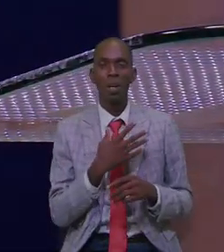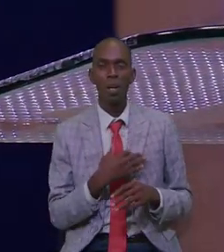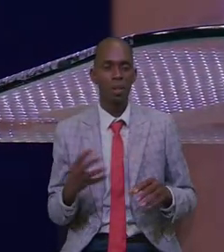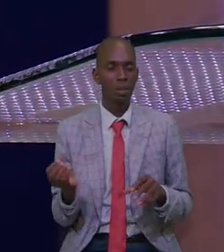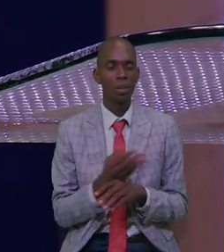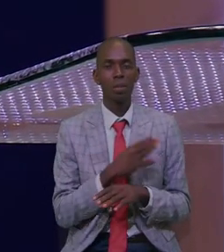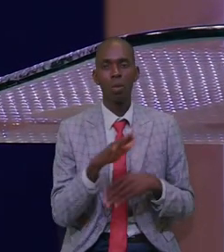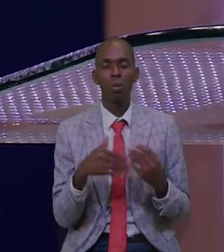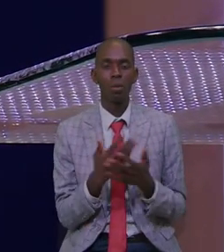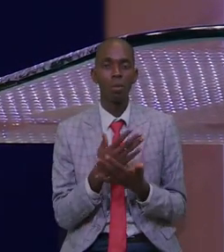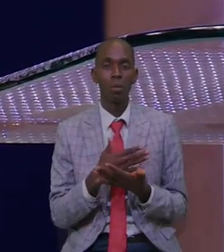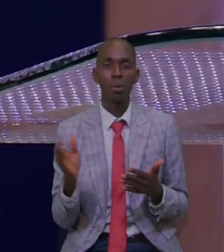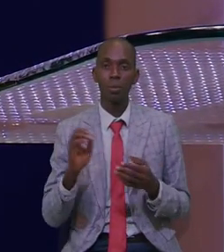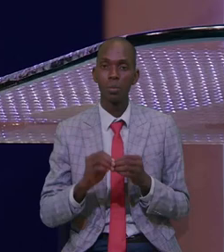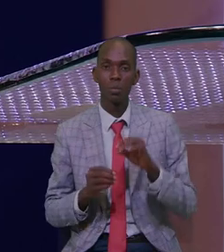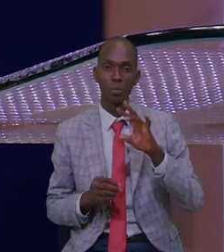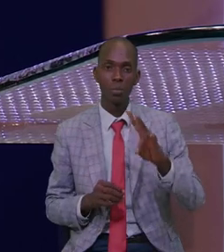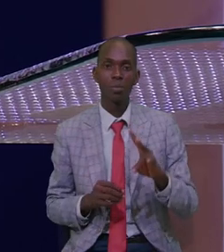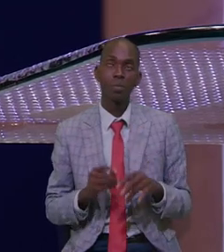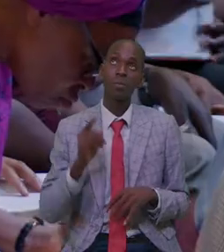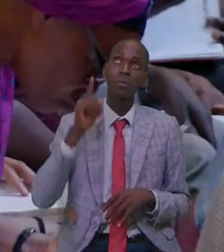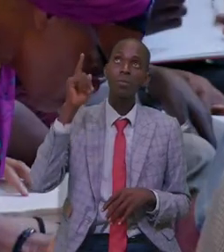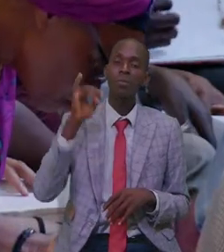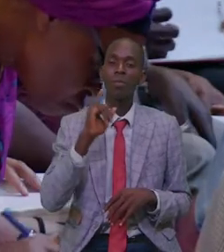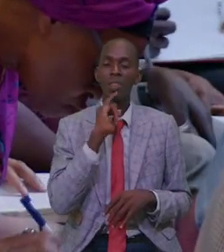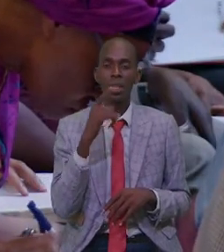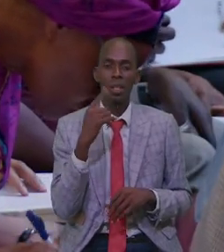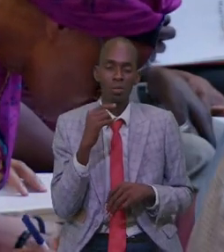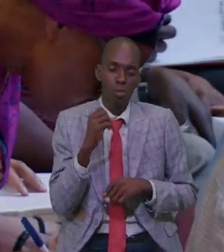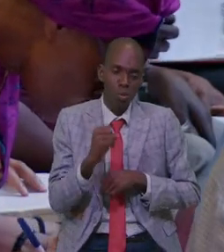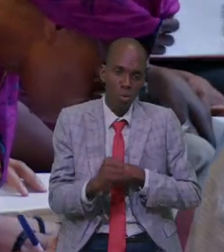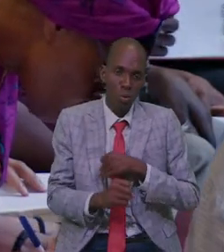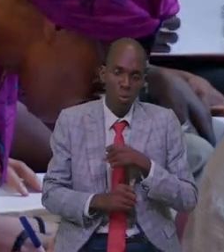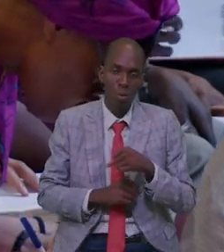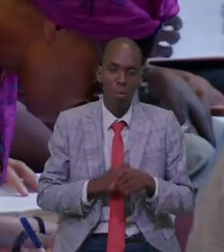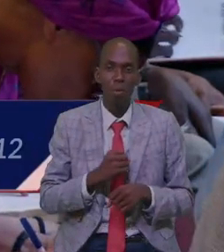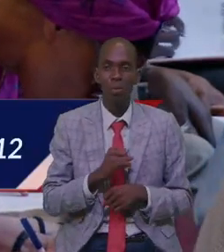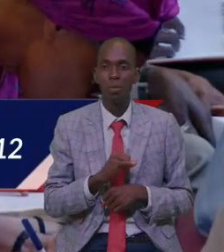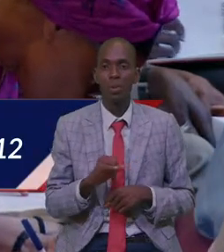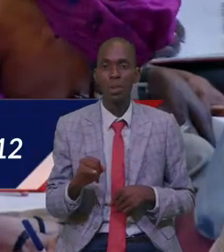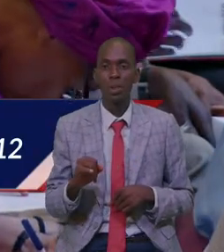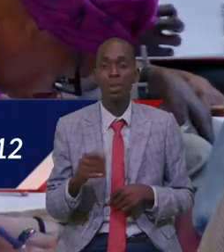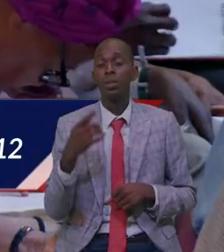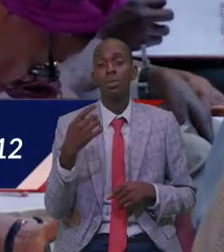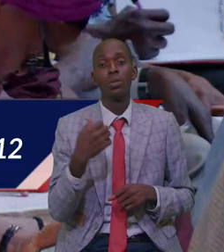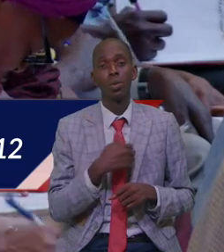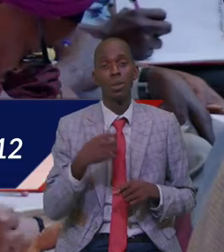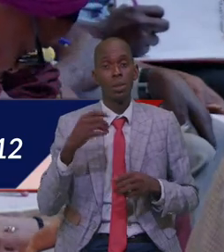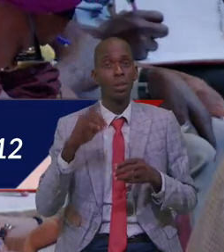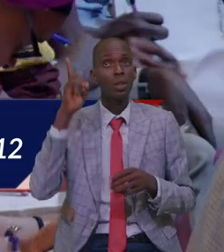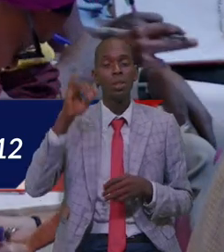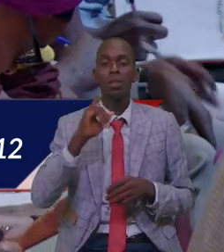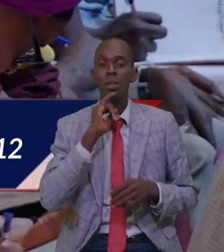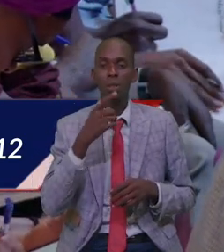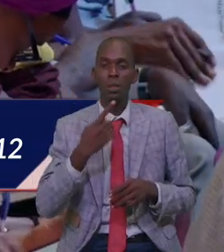away. Number 7, he is the sovereign stone. The sovereign stone, that is, the one that lives